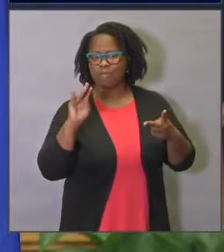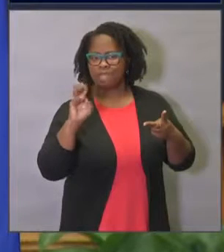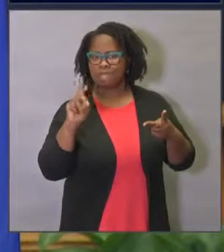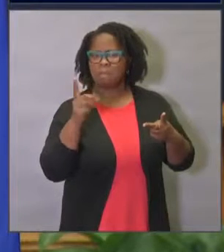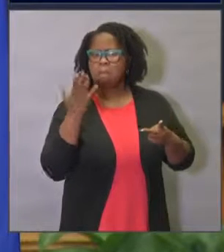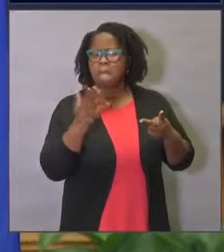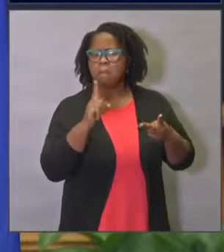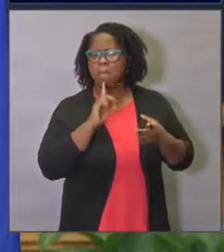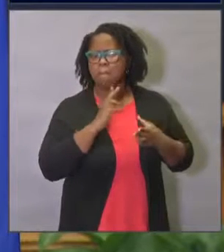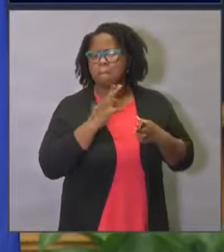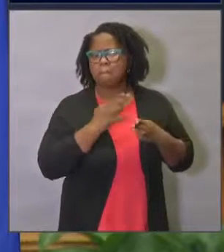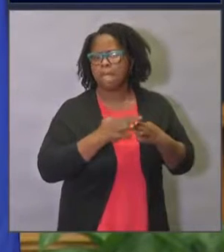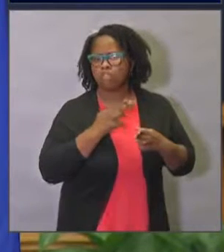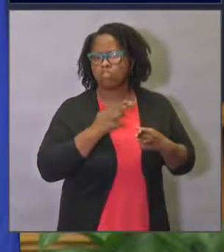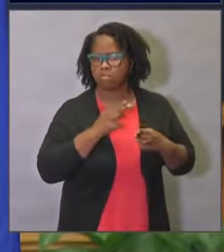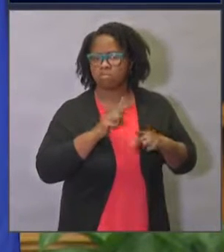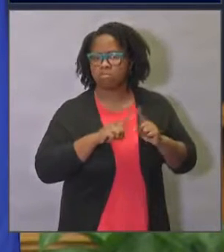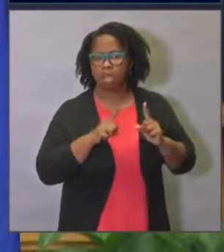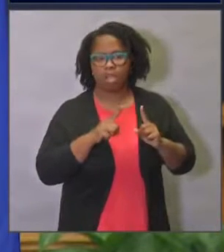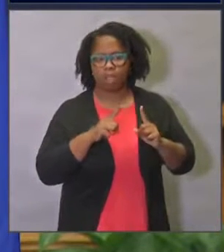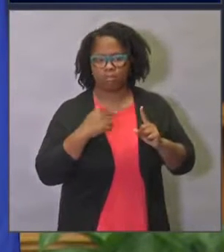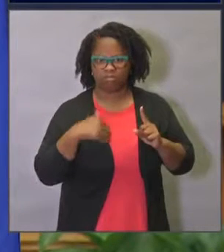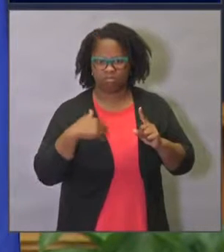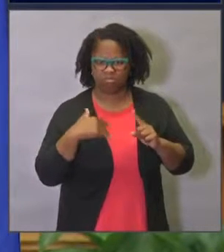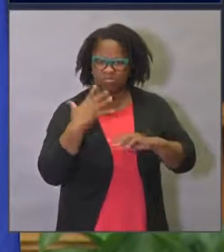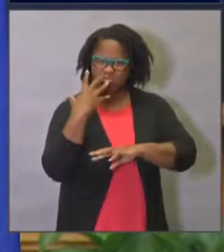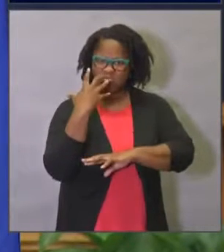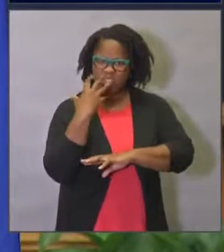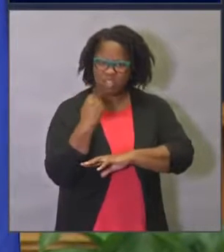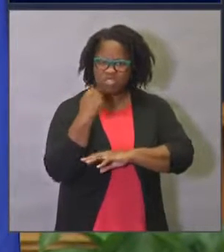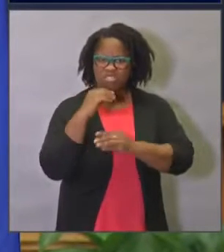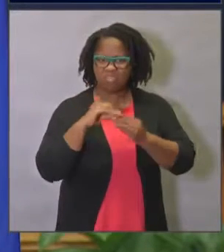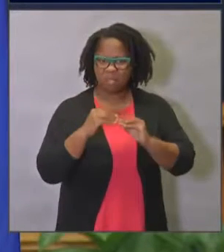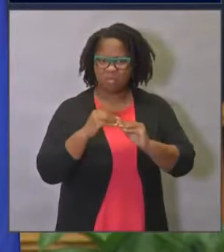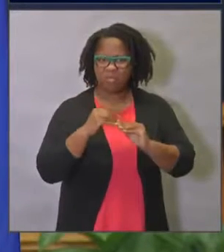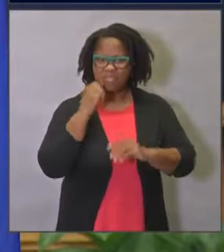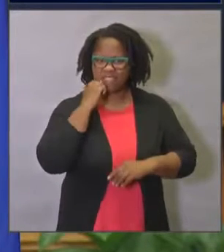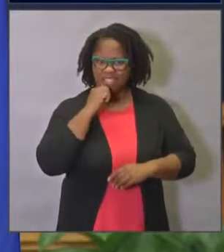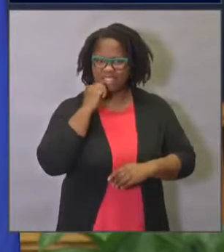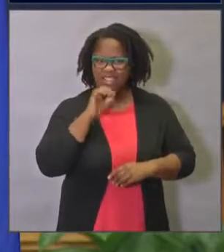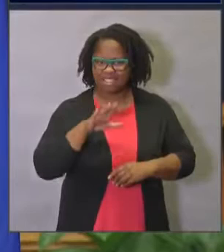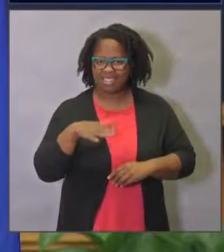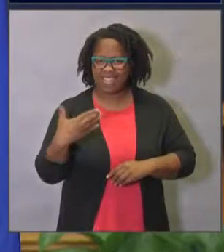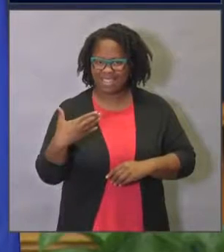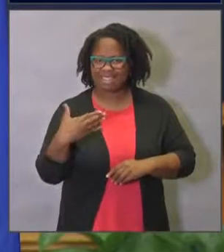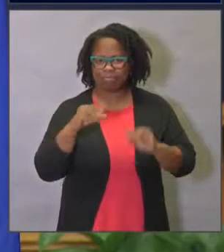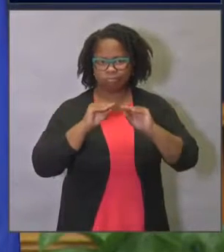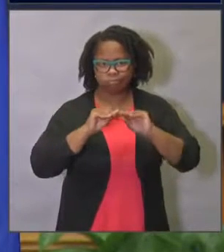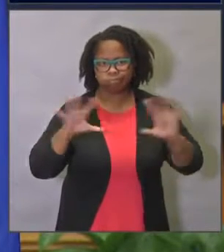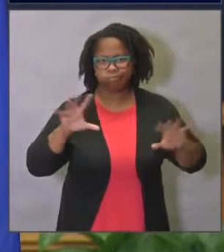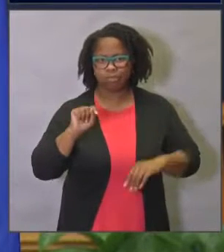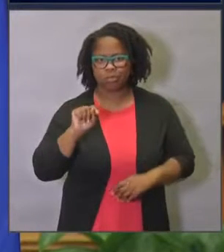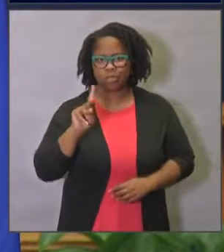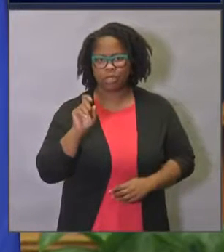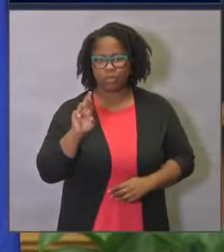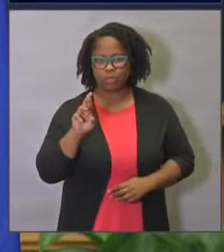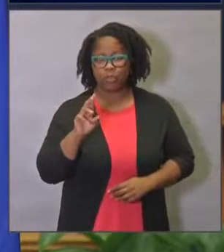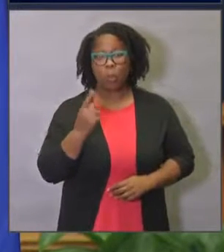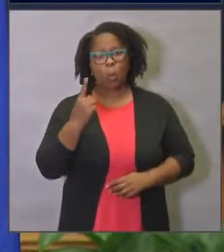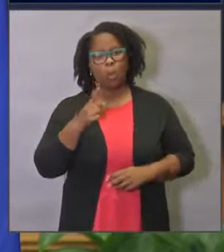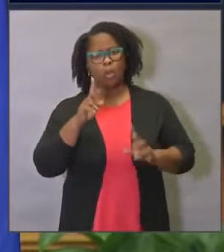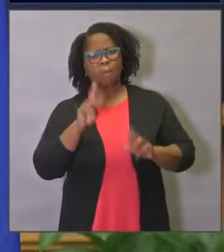bit. We reported this record number of daily deaths over Twitter. One person asked